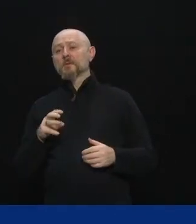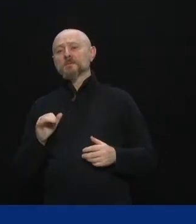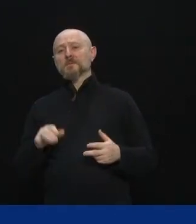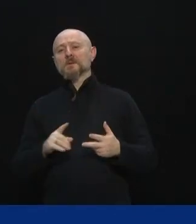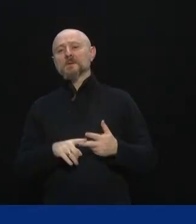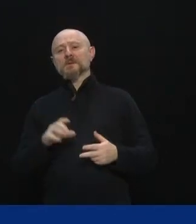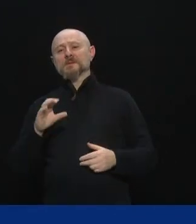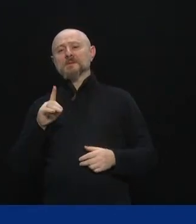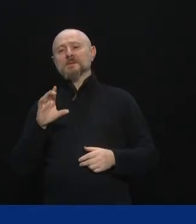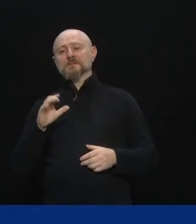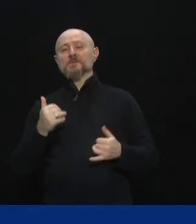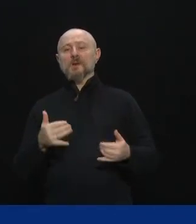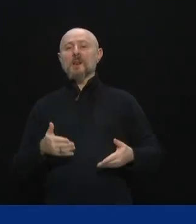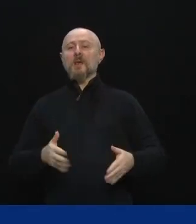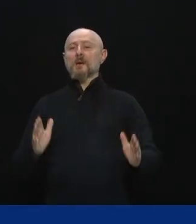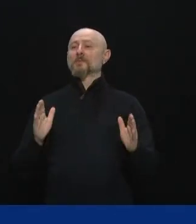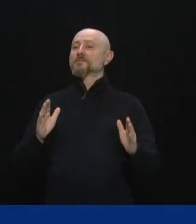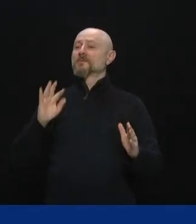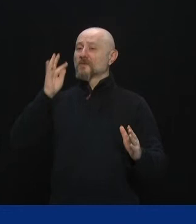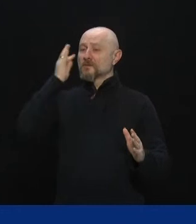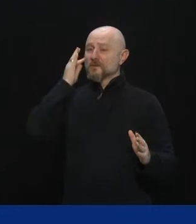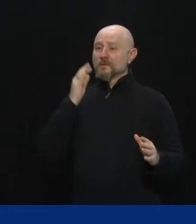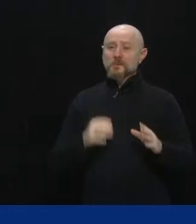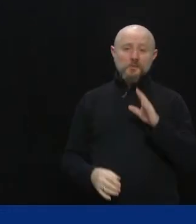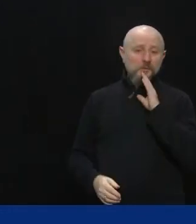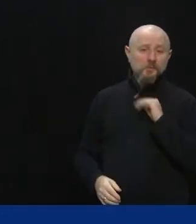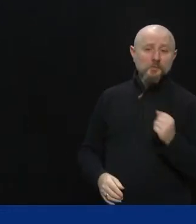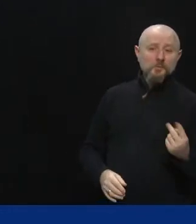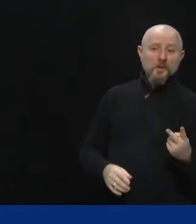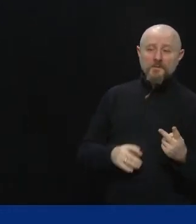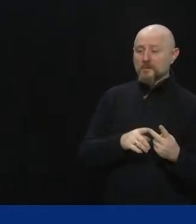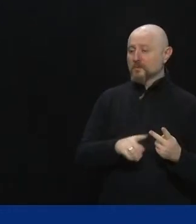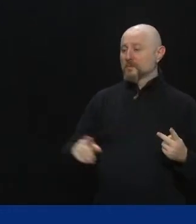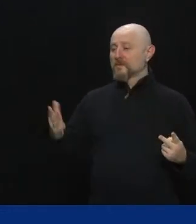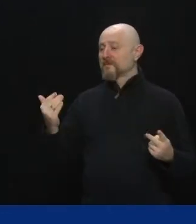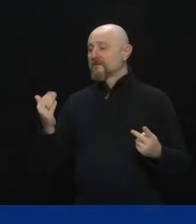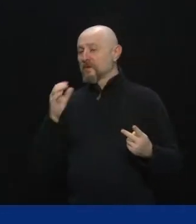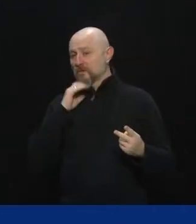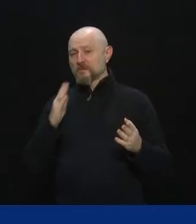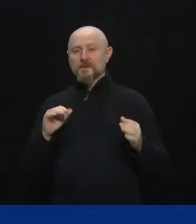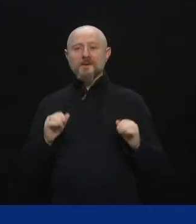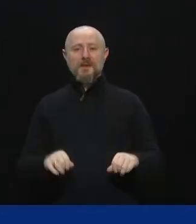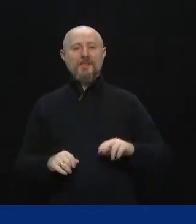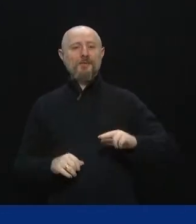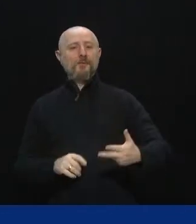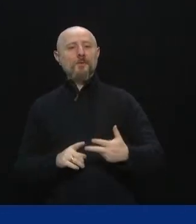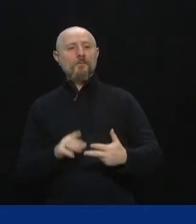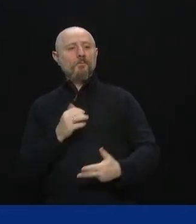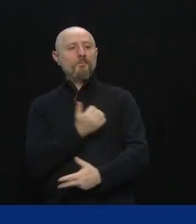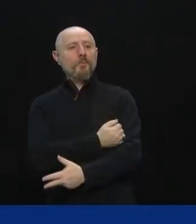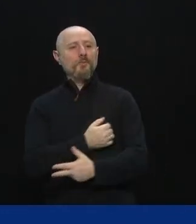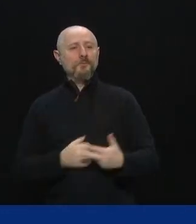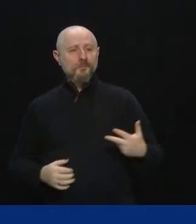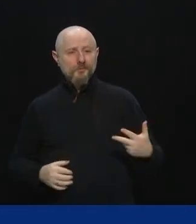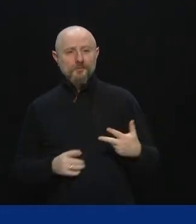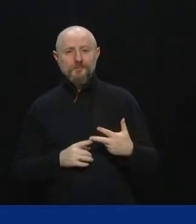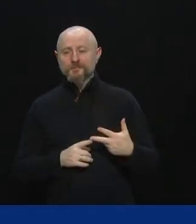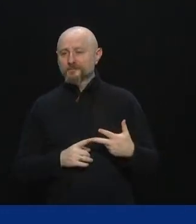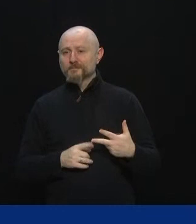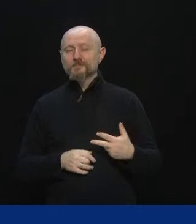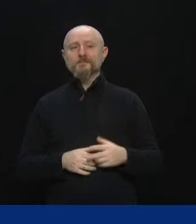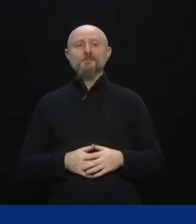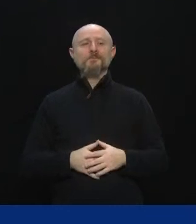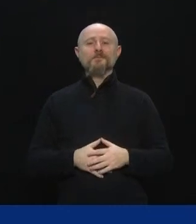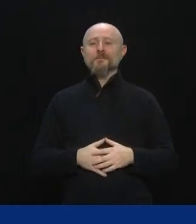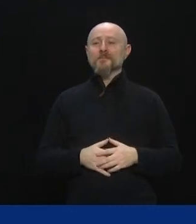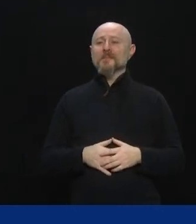now allowing 12 to 15-year-olds to be eligible for a booster shot, the Pfizer boosters. So this is our overall